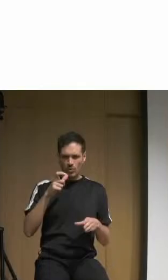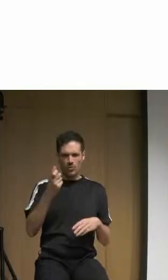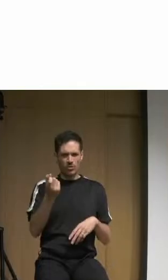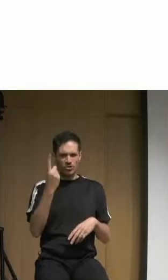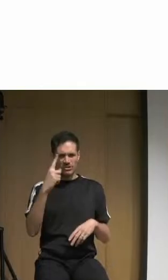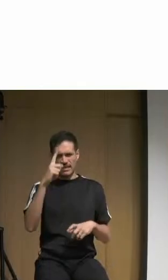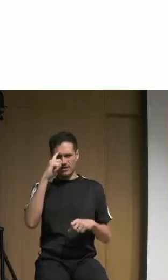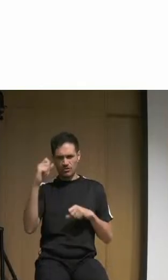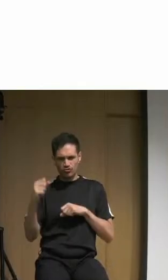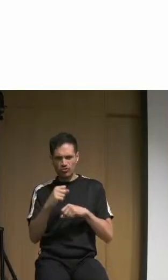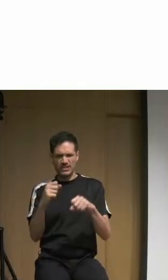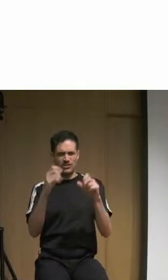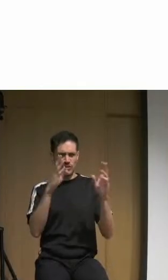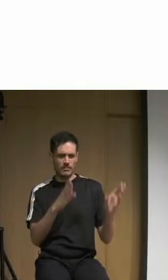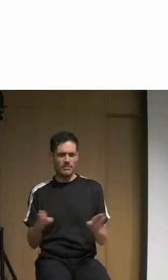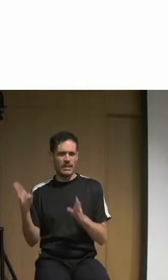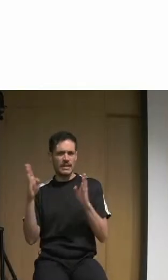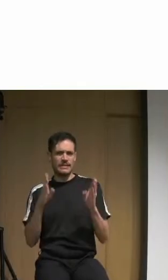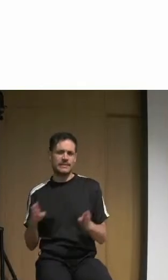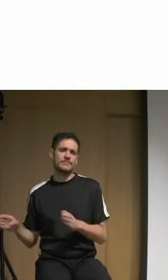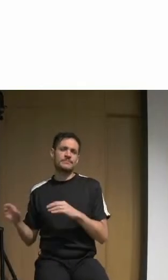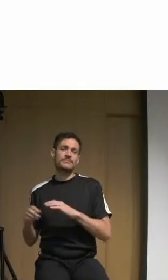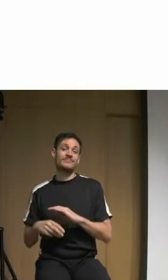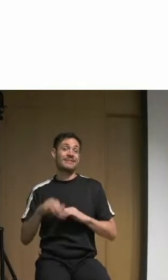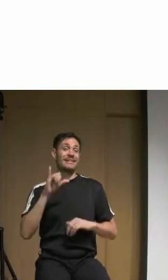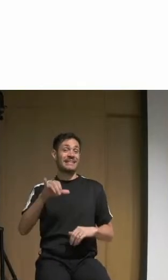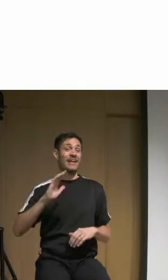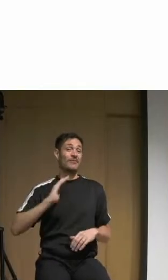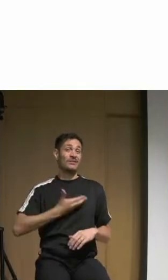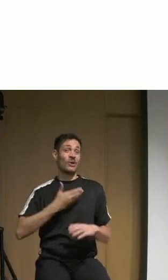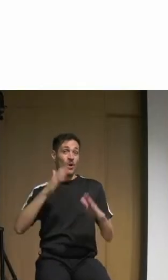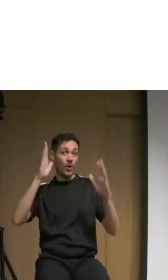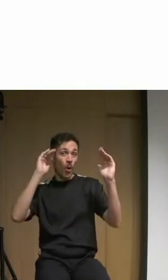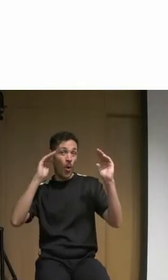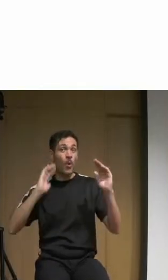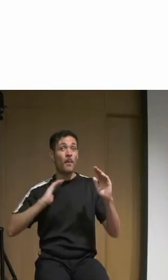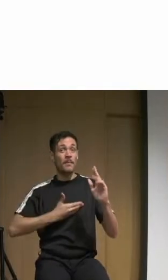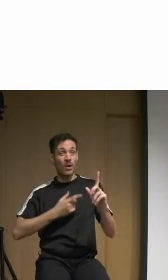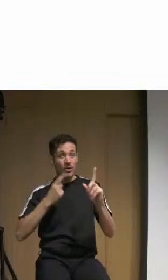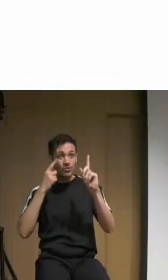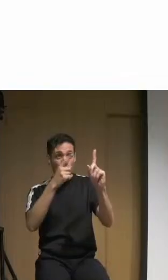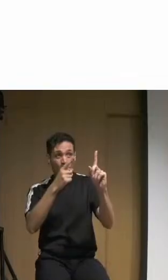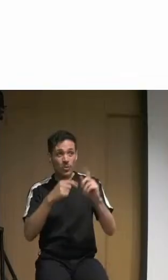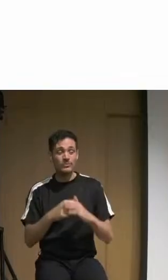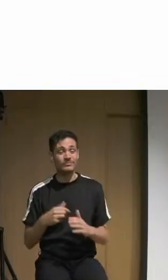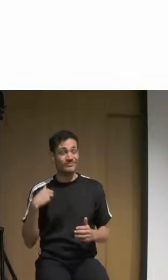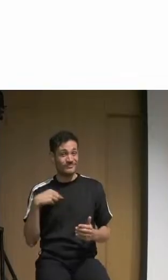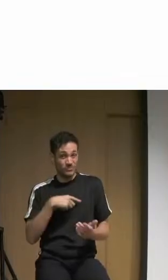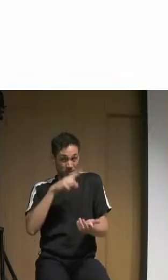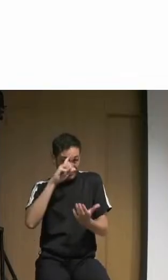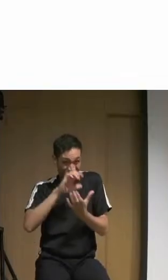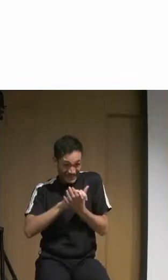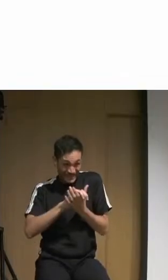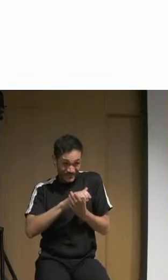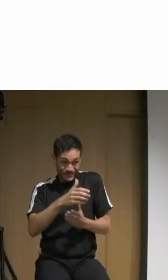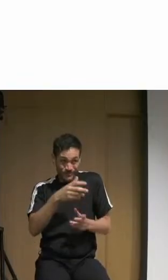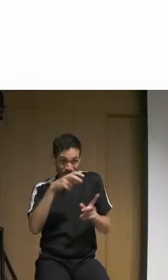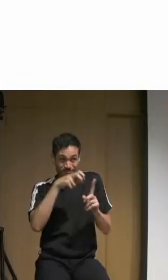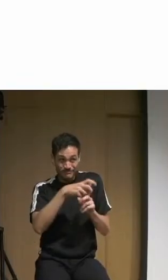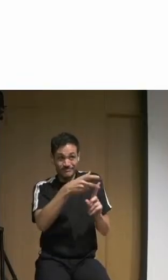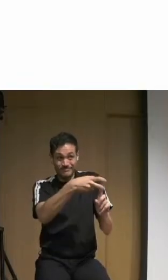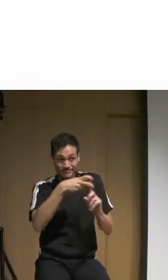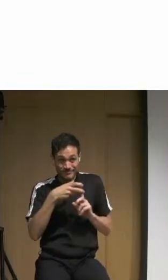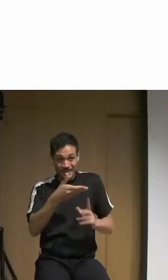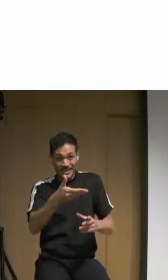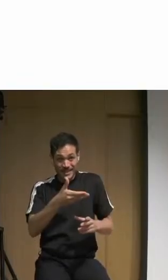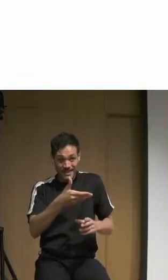strategic planning. And so that was the hope. And so that's what we thought we got, and we believe that we got that. I think that we just all were not in